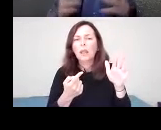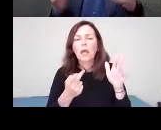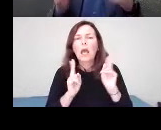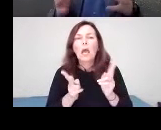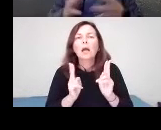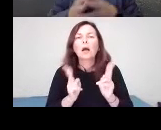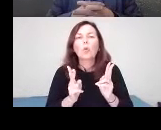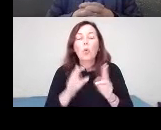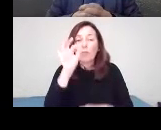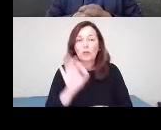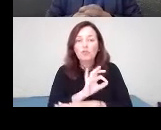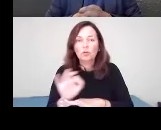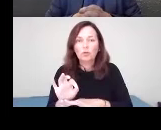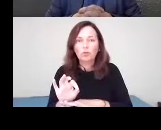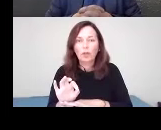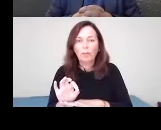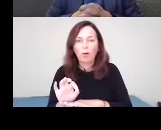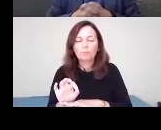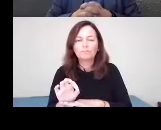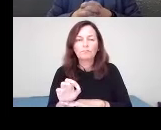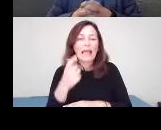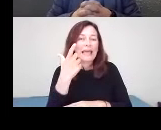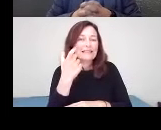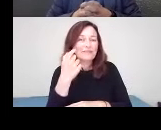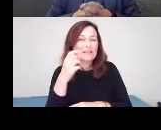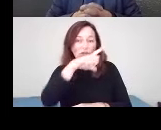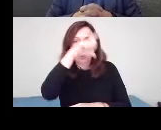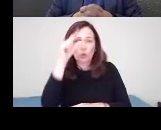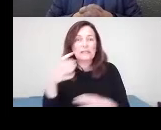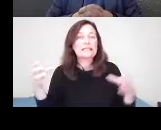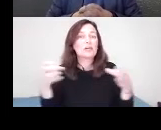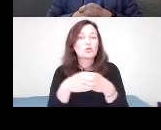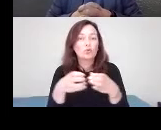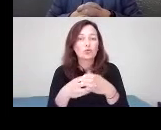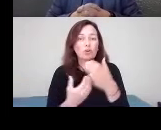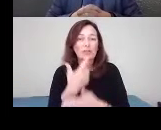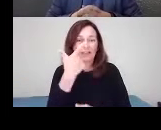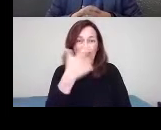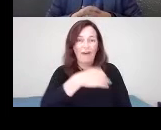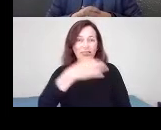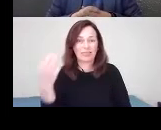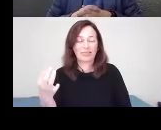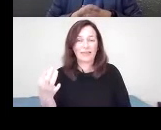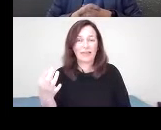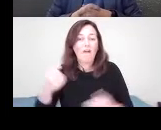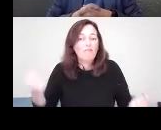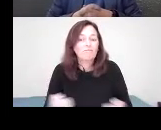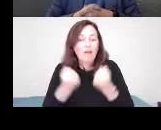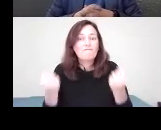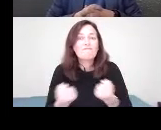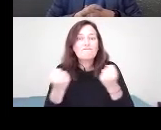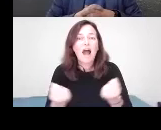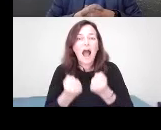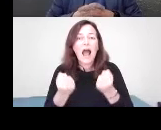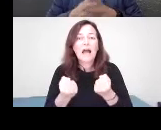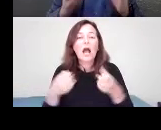came together for the 2 days, and as a part of some kind of collective learning and collective co-creation, we managed to make